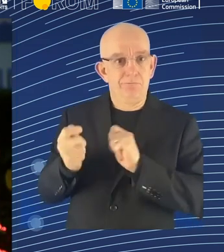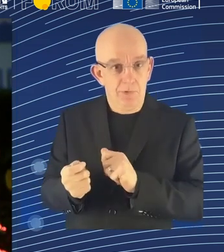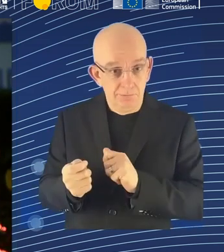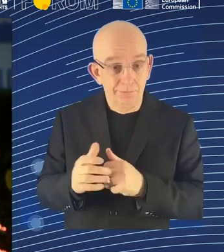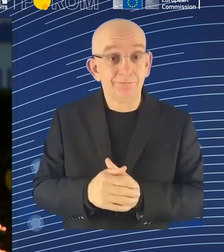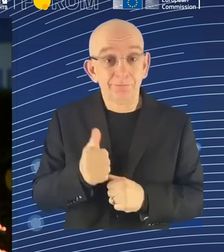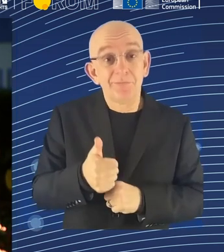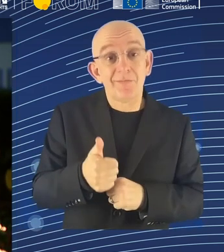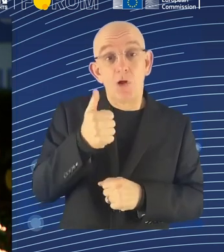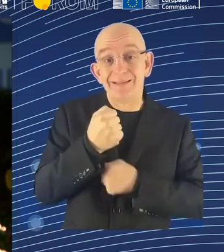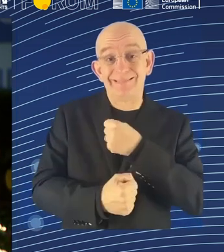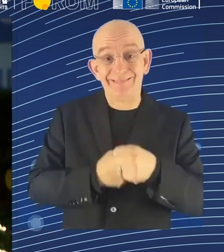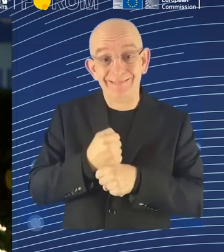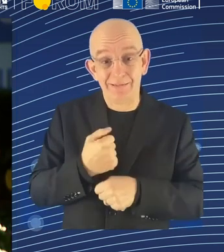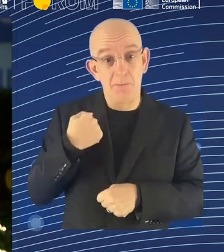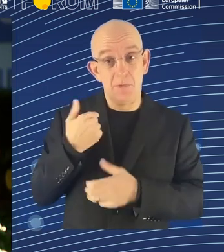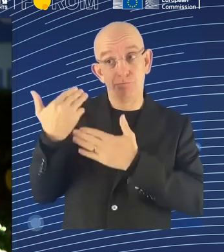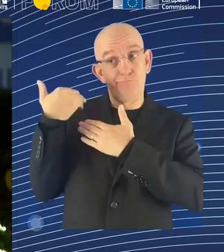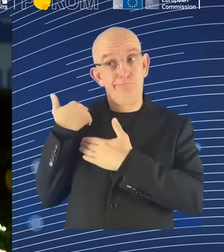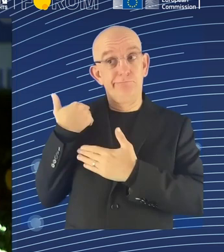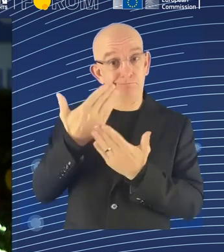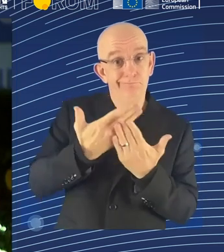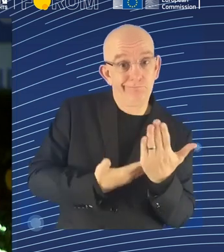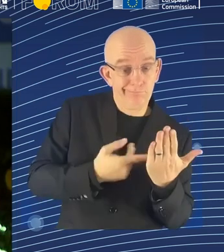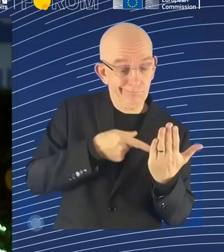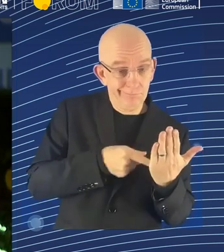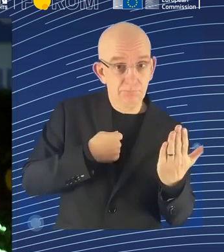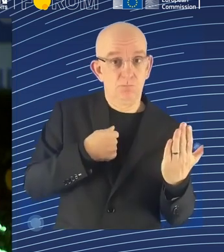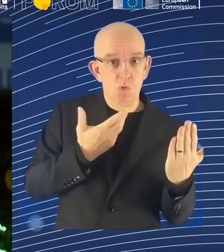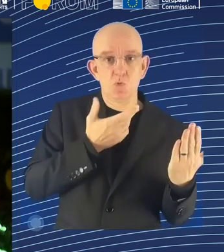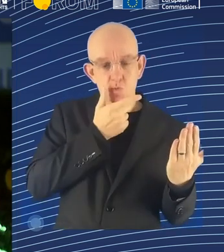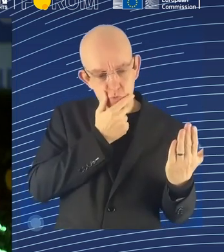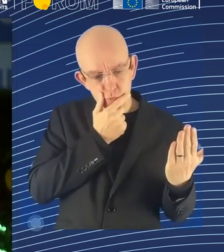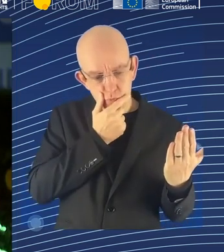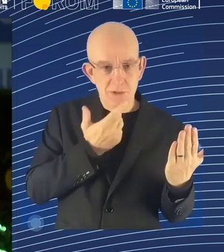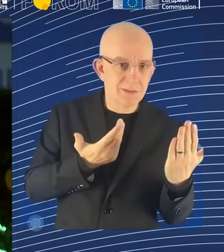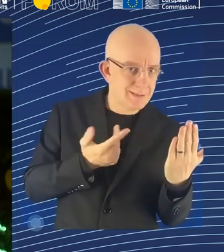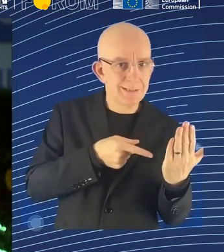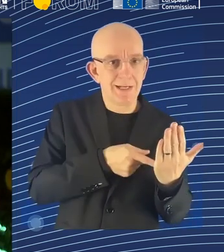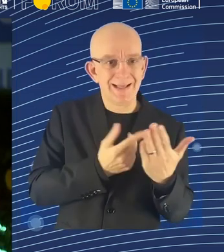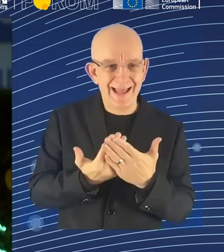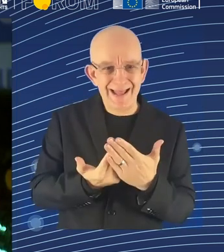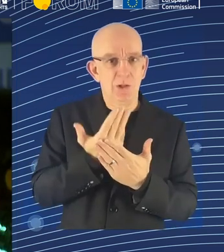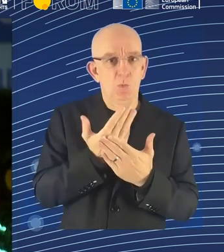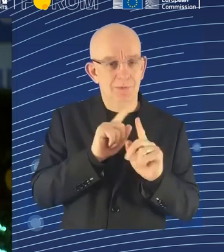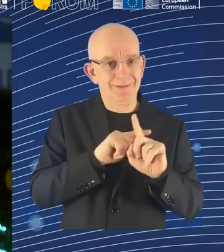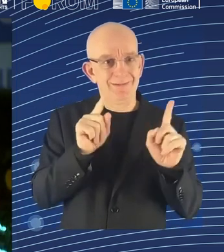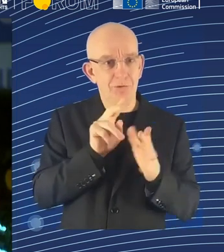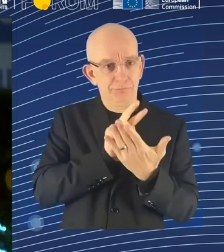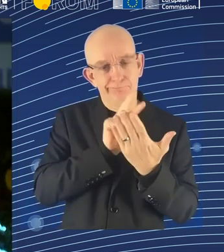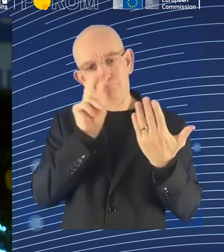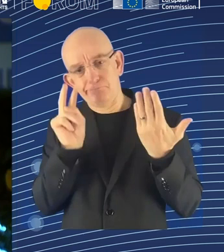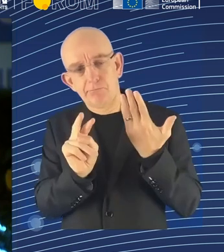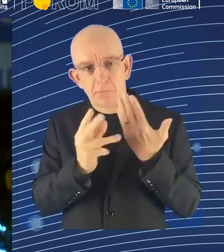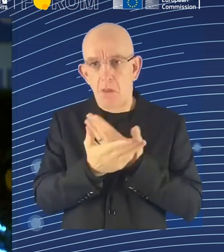holistic approach. I remember I had calculated the amount of data that generated the first evolution, that of